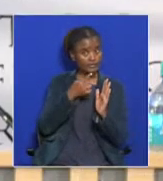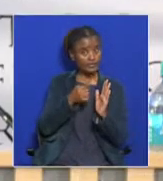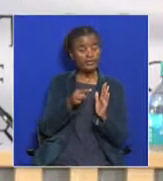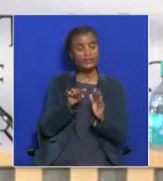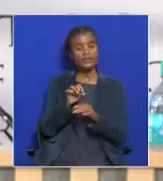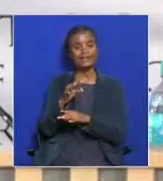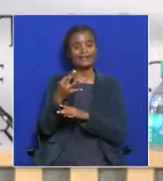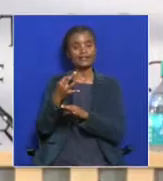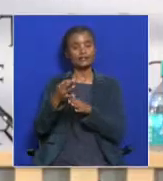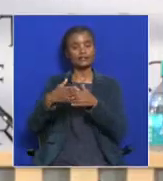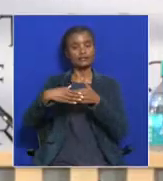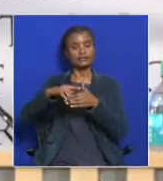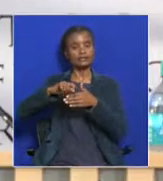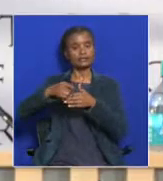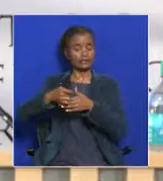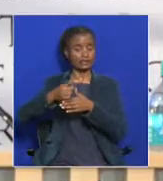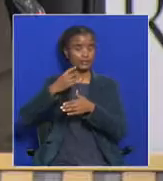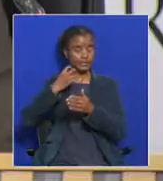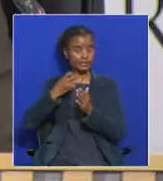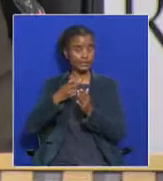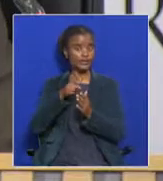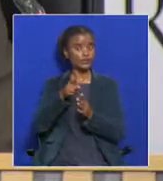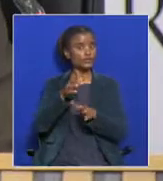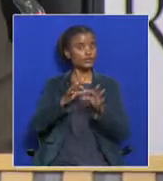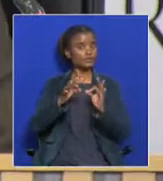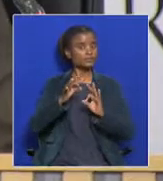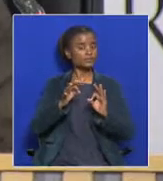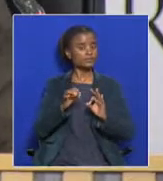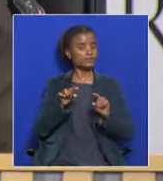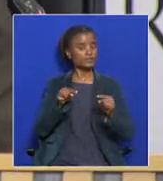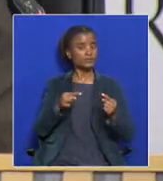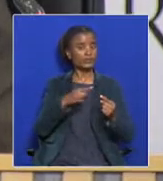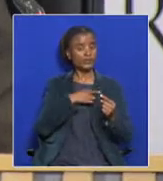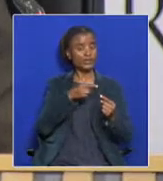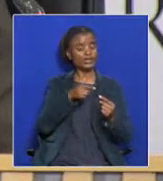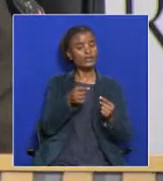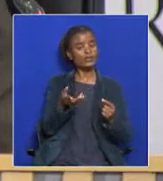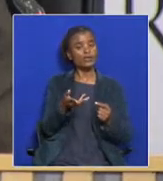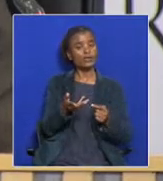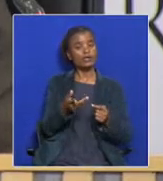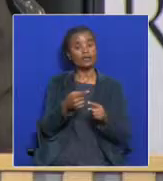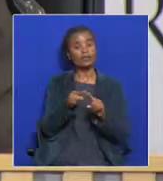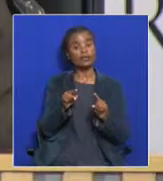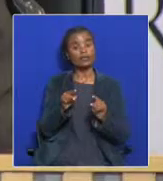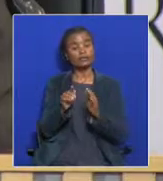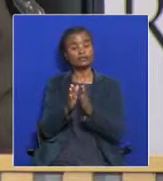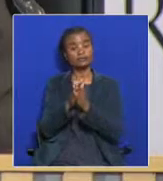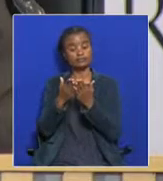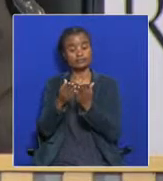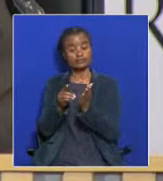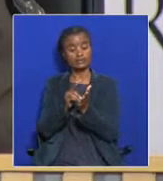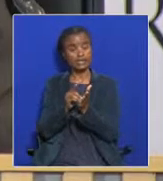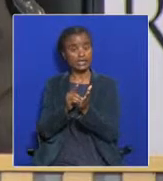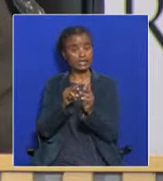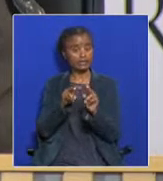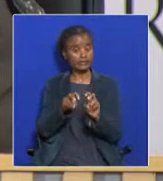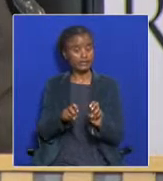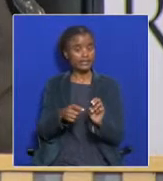you couldn't explain where that seal is. But your investigation diary suggests that you actually resealed that